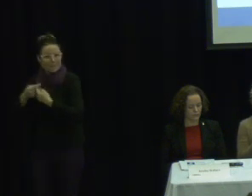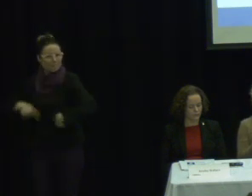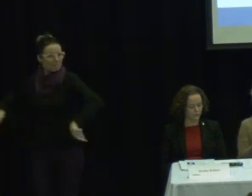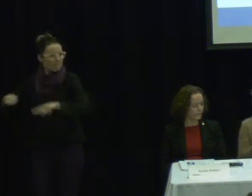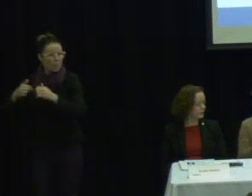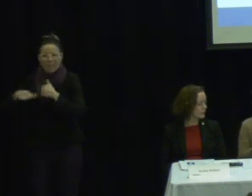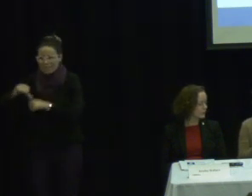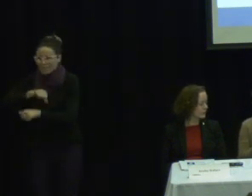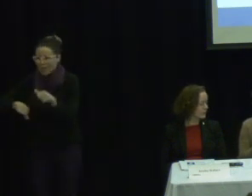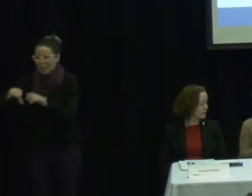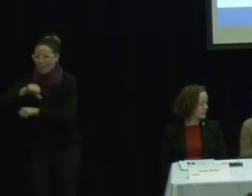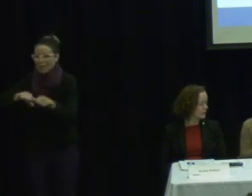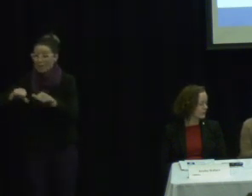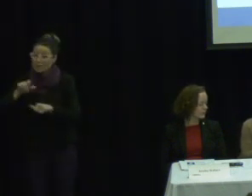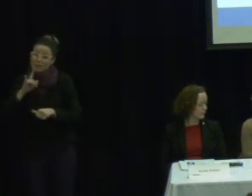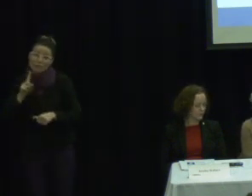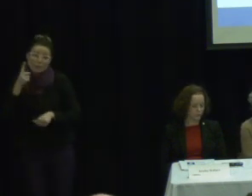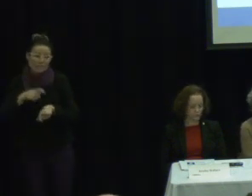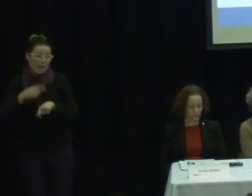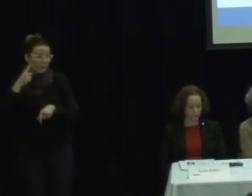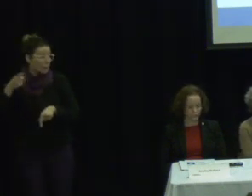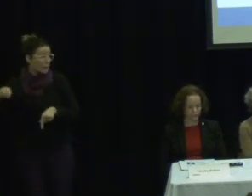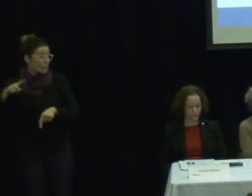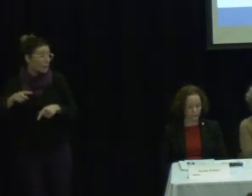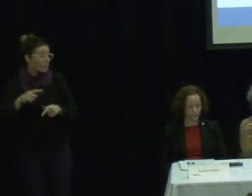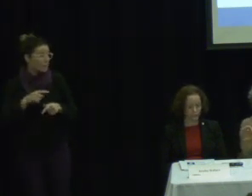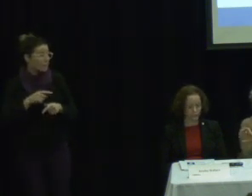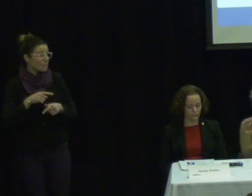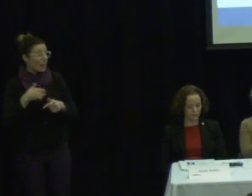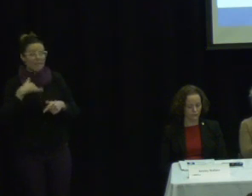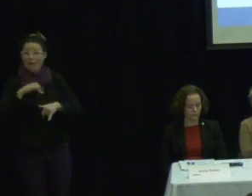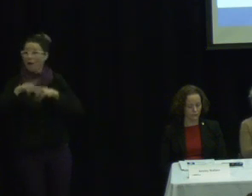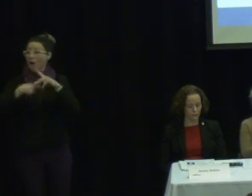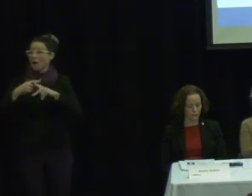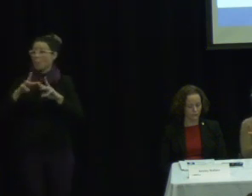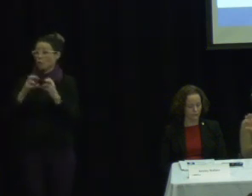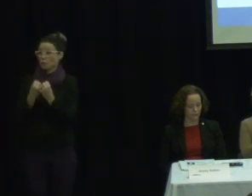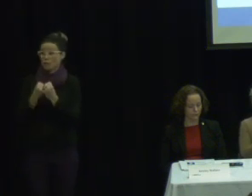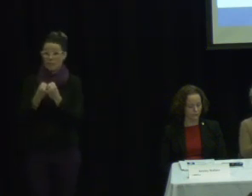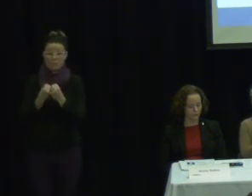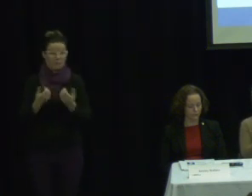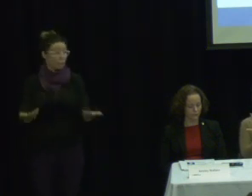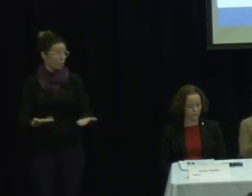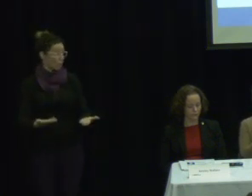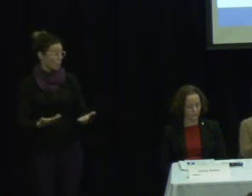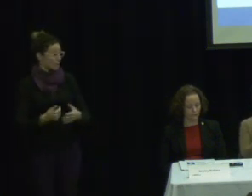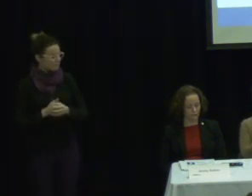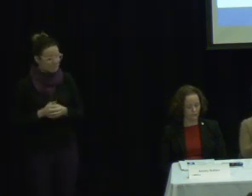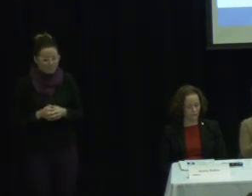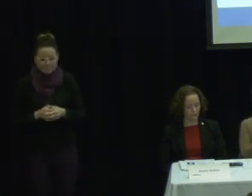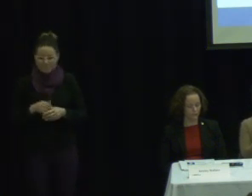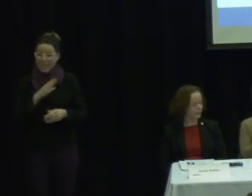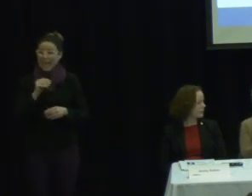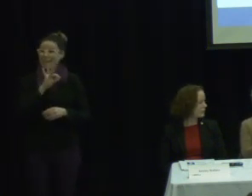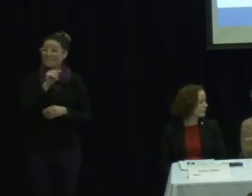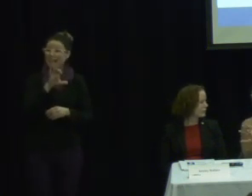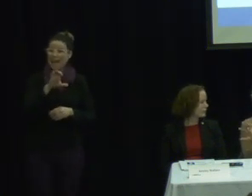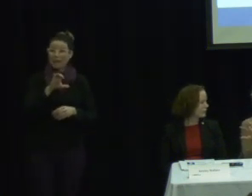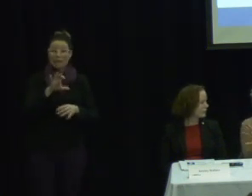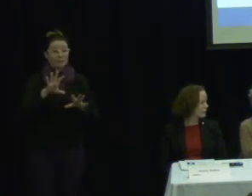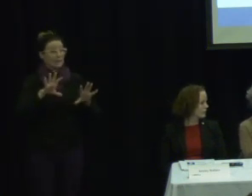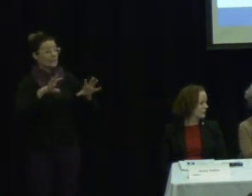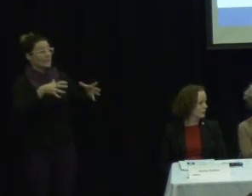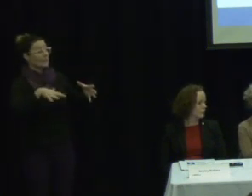one really important thing the students are asking for is that the faculty body come to represent more